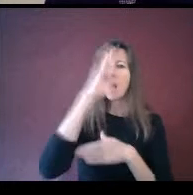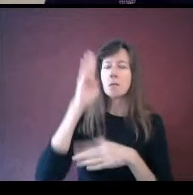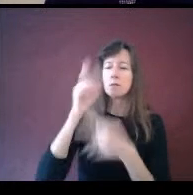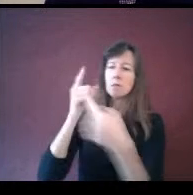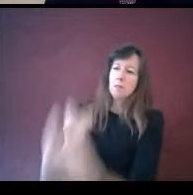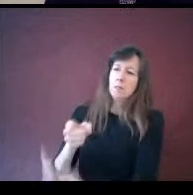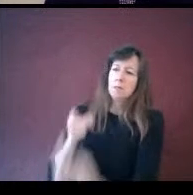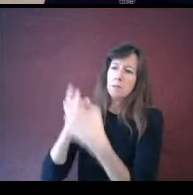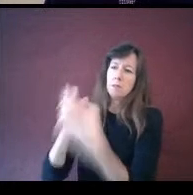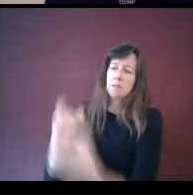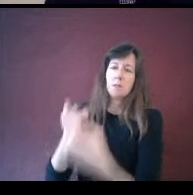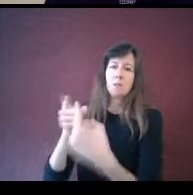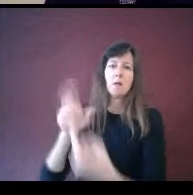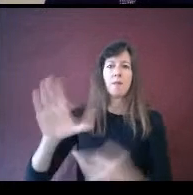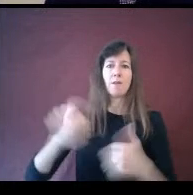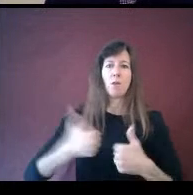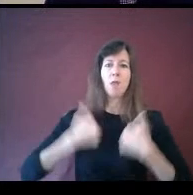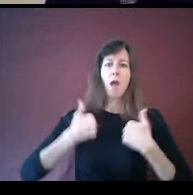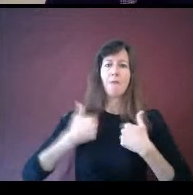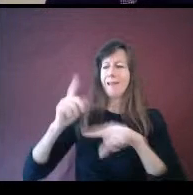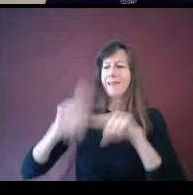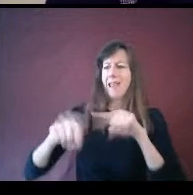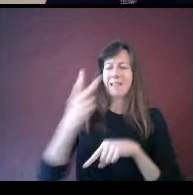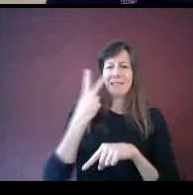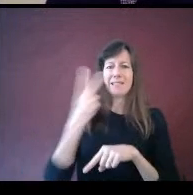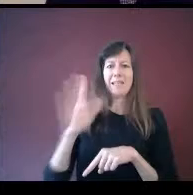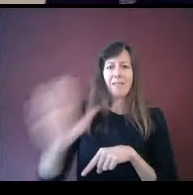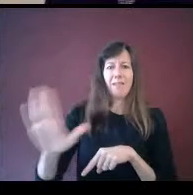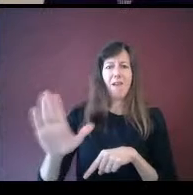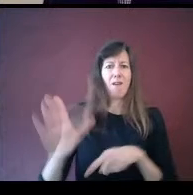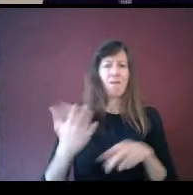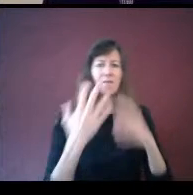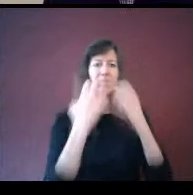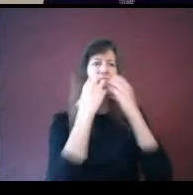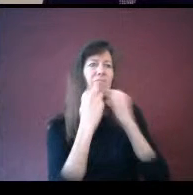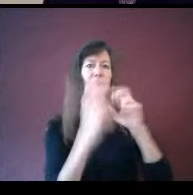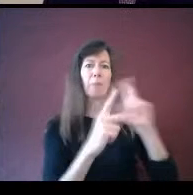their loved ones, and their loved ones can't see them, and they have this